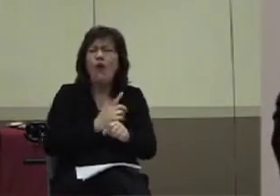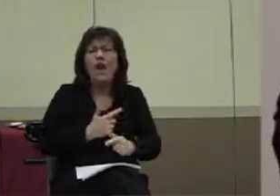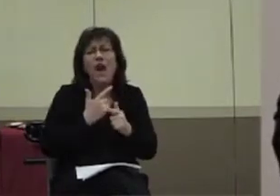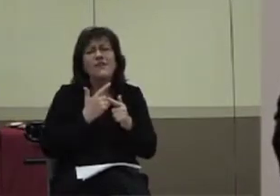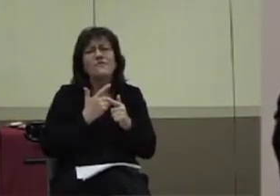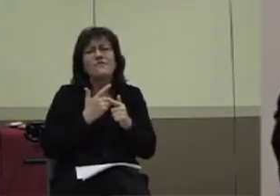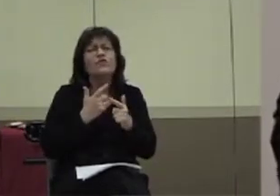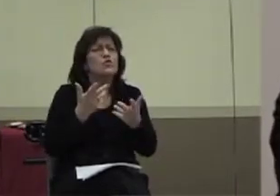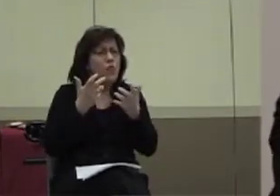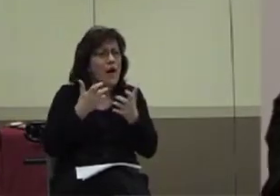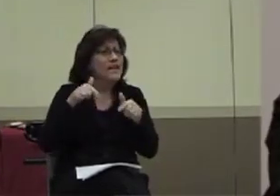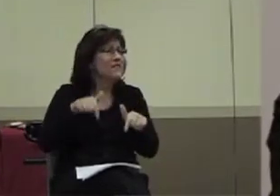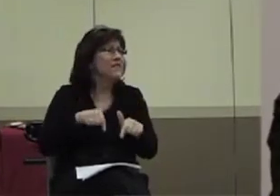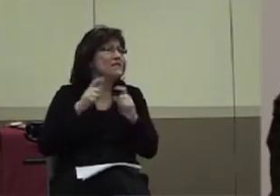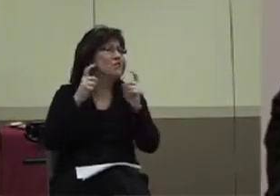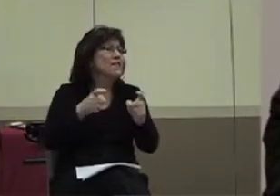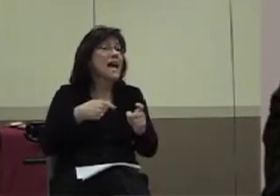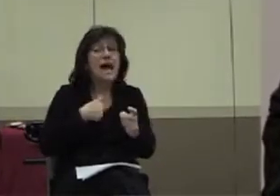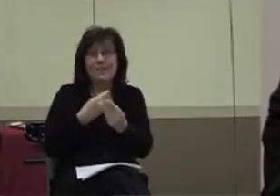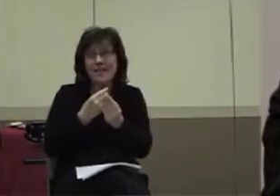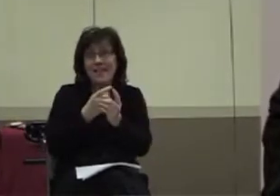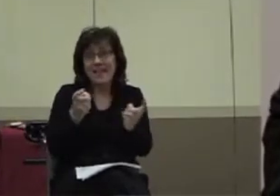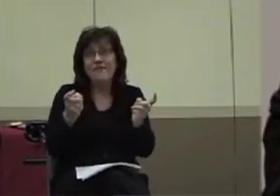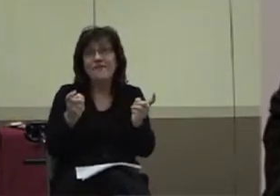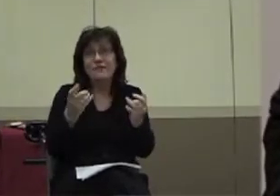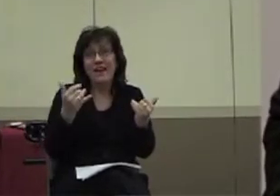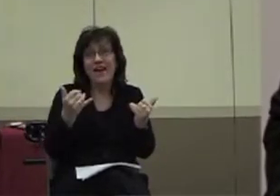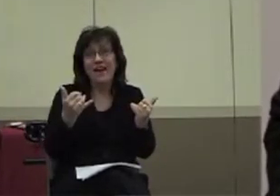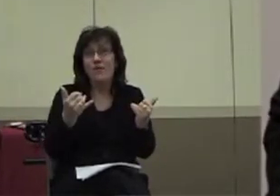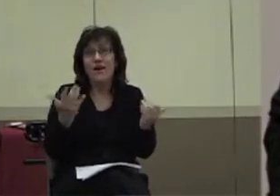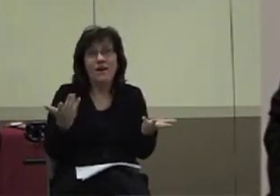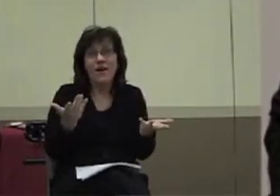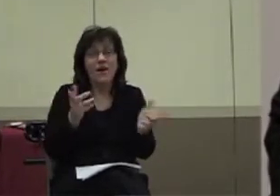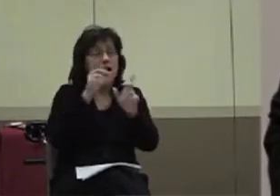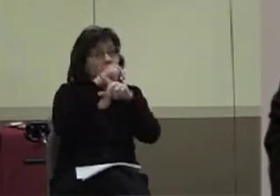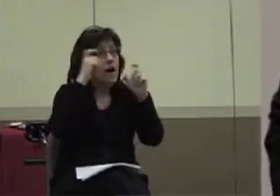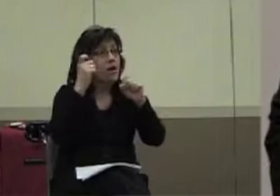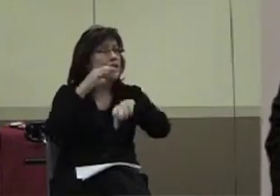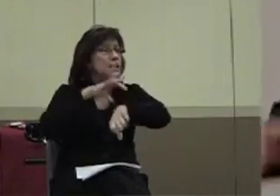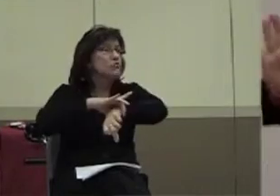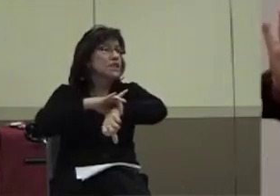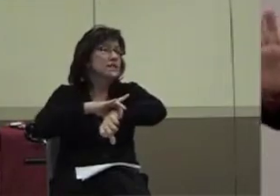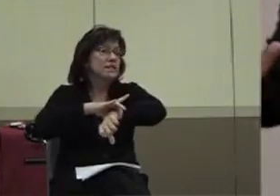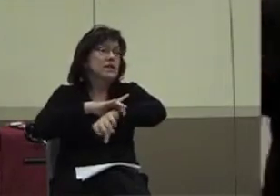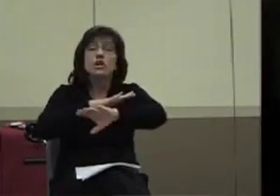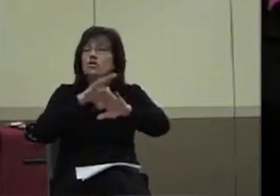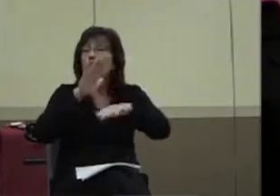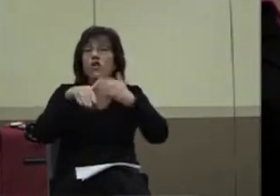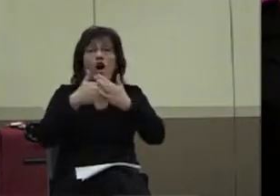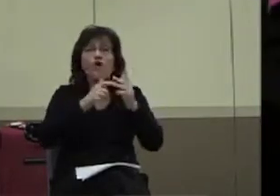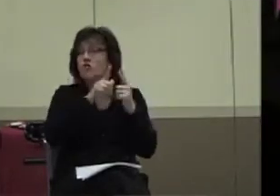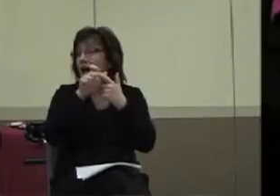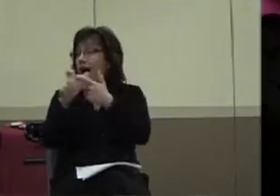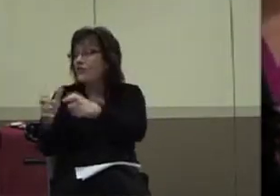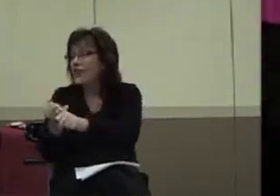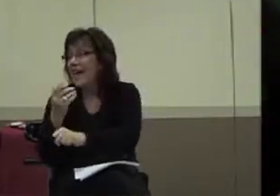have wanted one. And I'm going to give it to you. It's an ugly bracelet. Don't all rush up